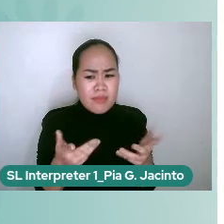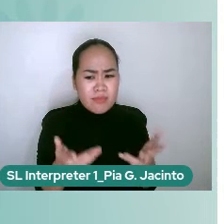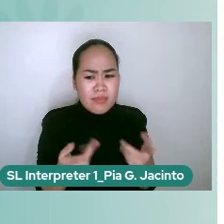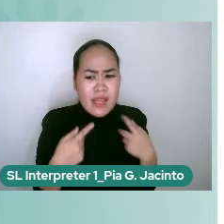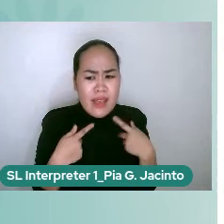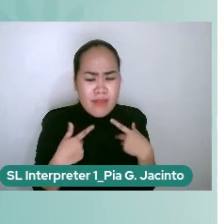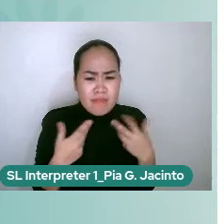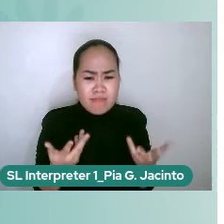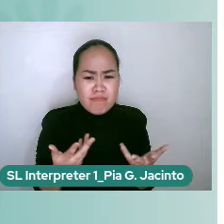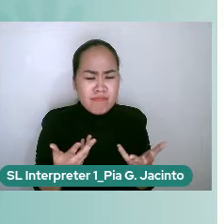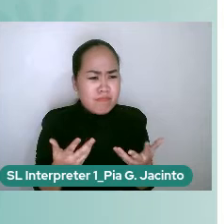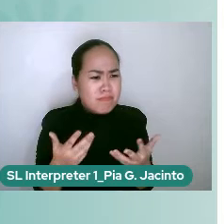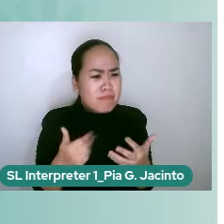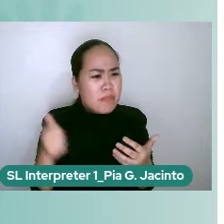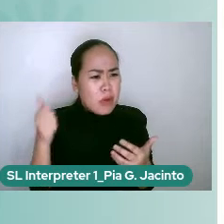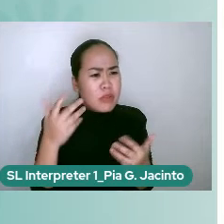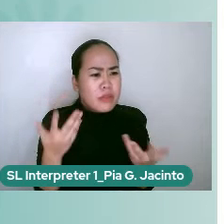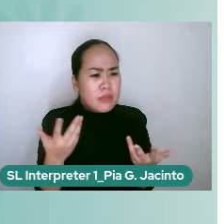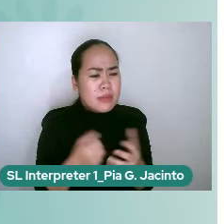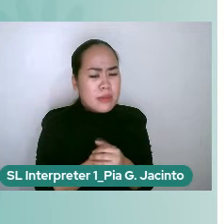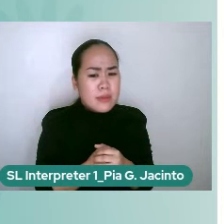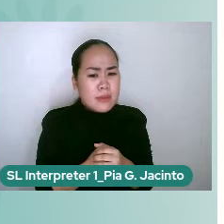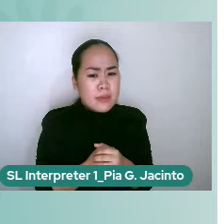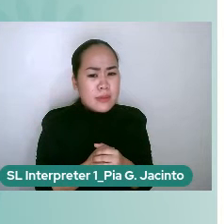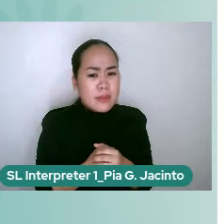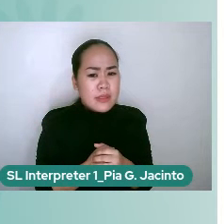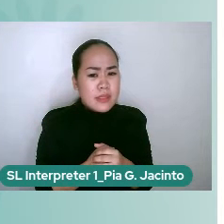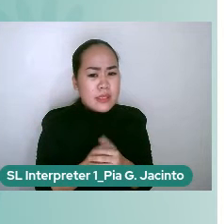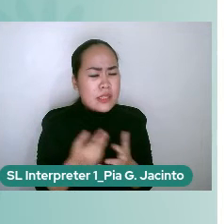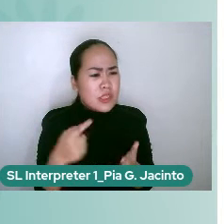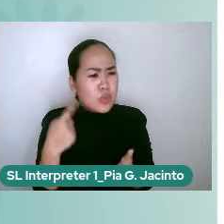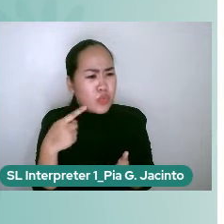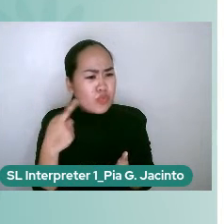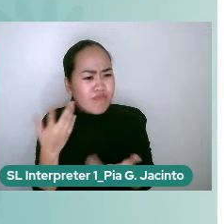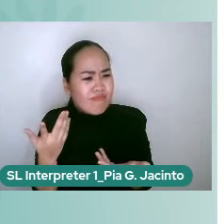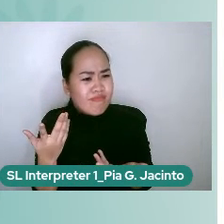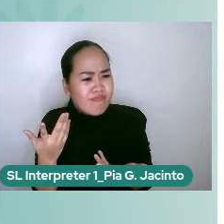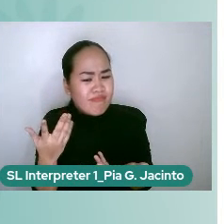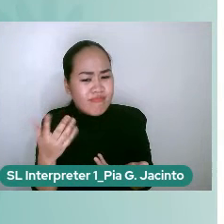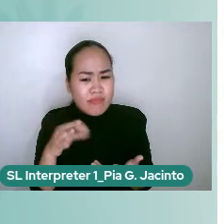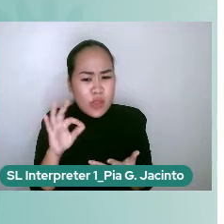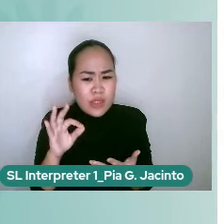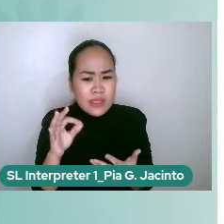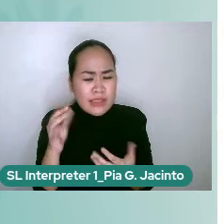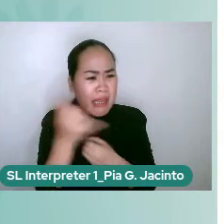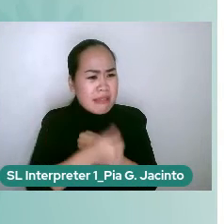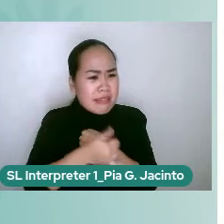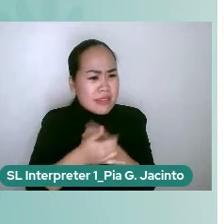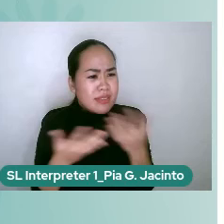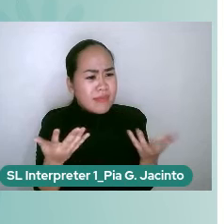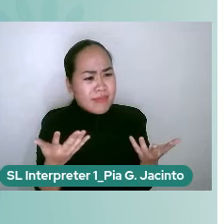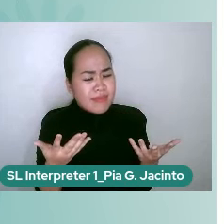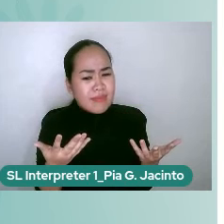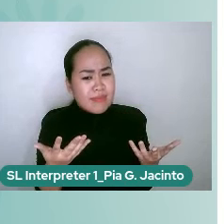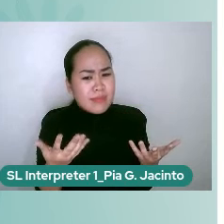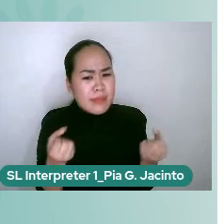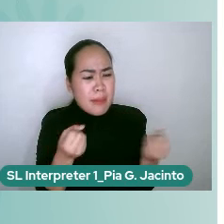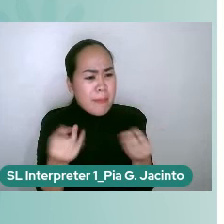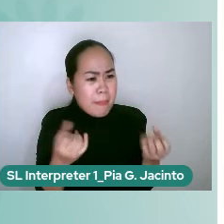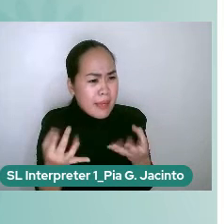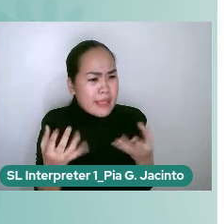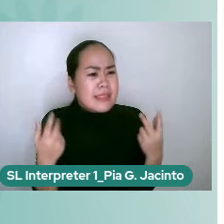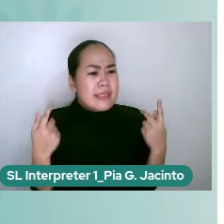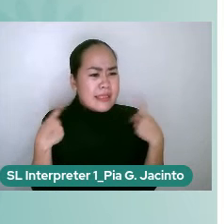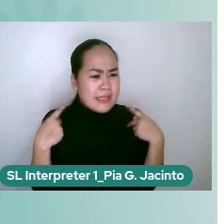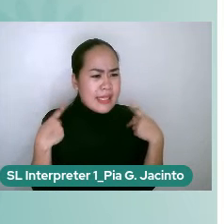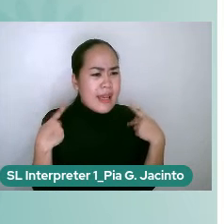the most. So when we ask who has supported it, many countries have the political support in place. Many of them have the stakeholder